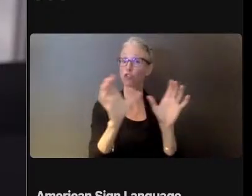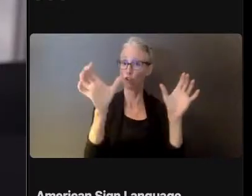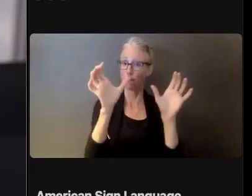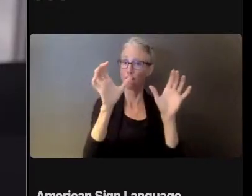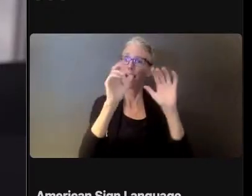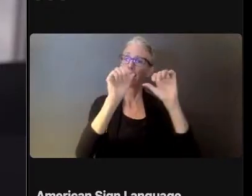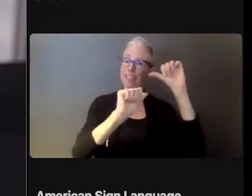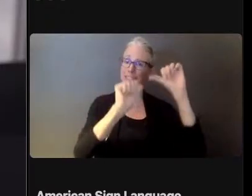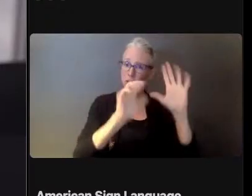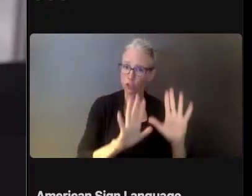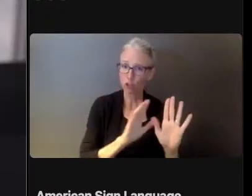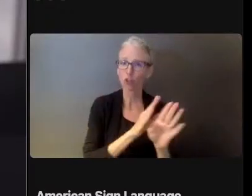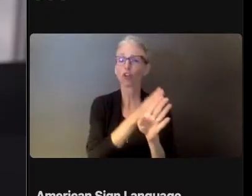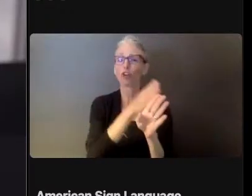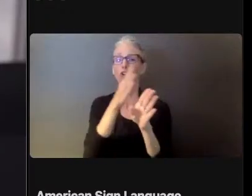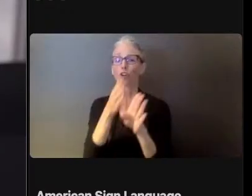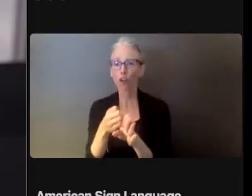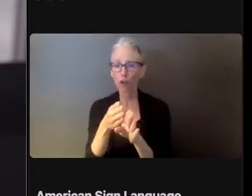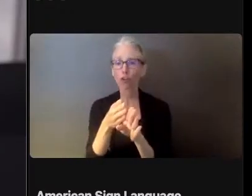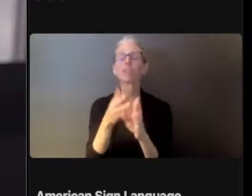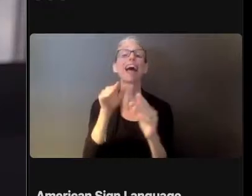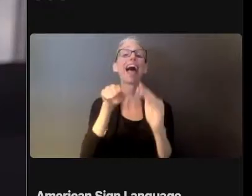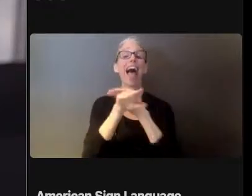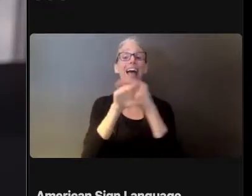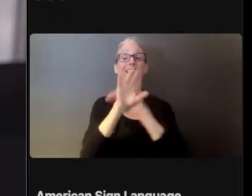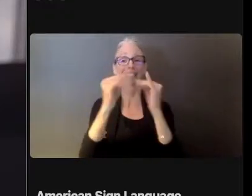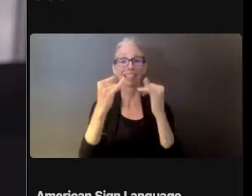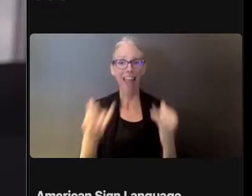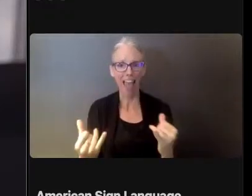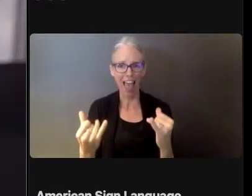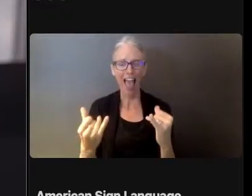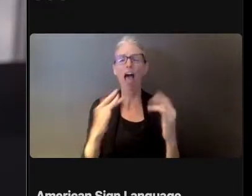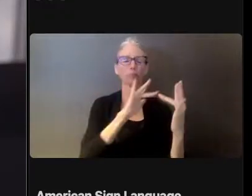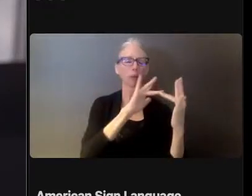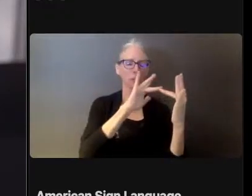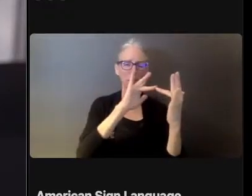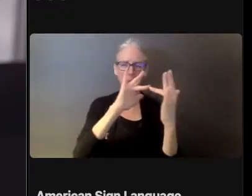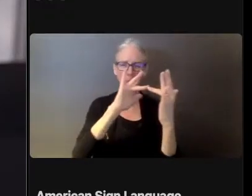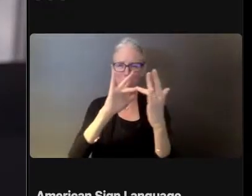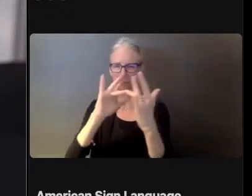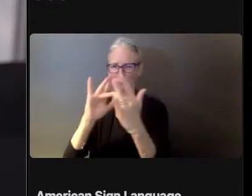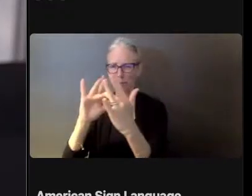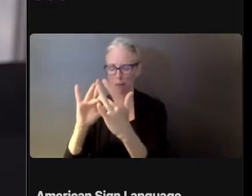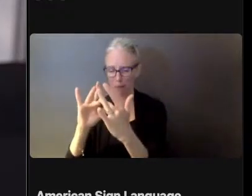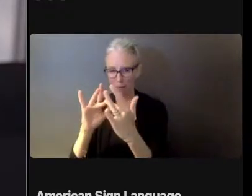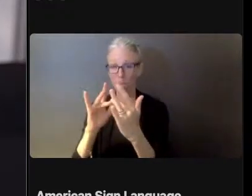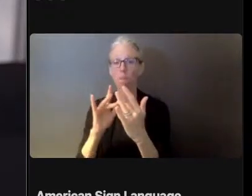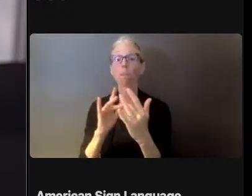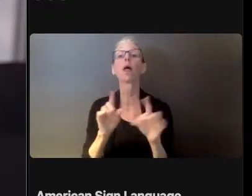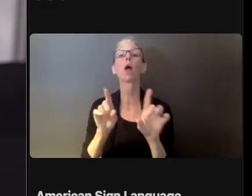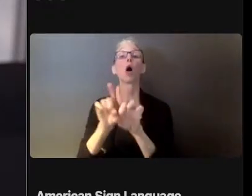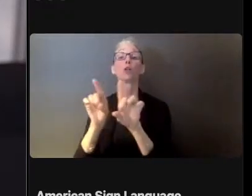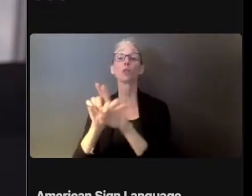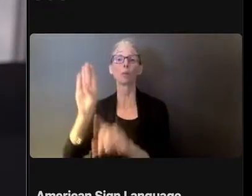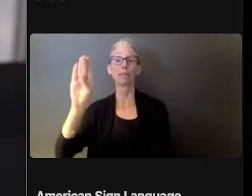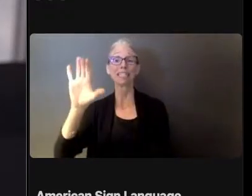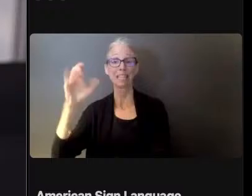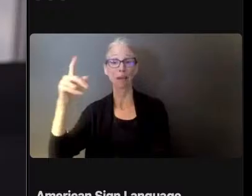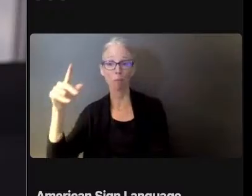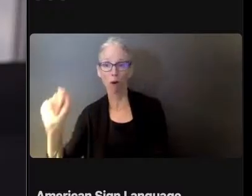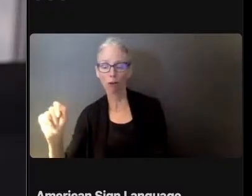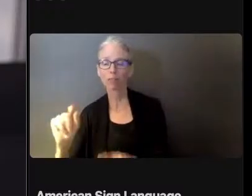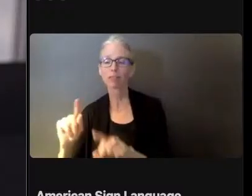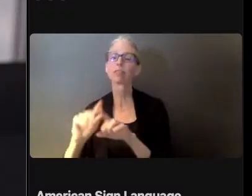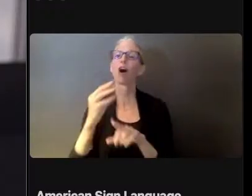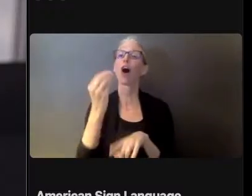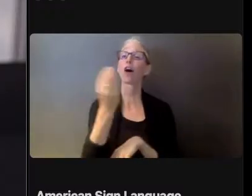work, we've also built our network through connections with BC Parks, Ontario Parks, Power to Be,